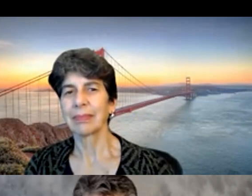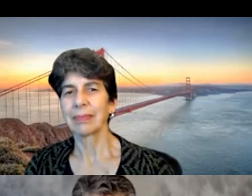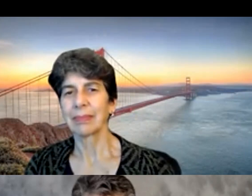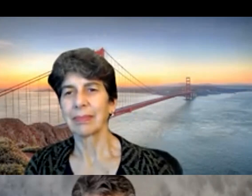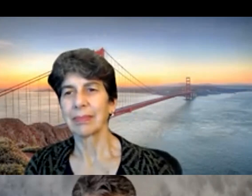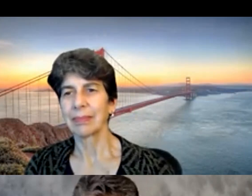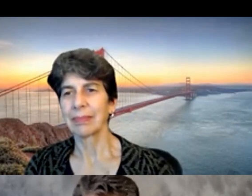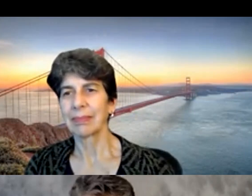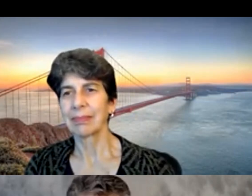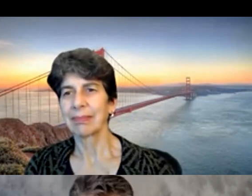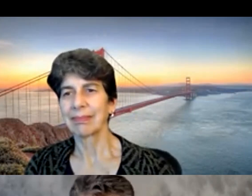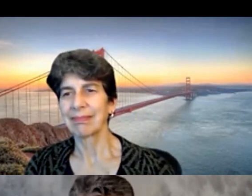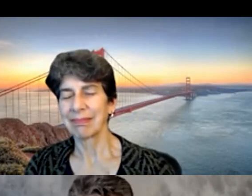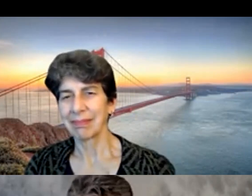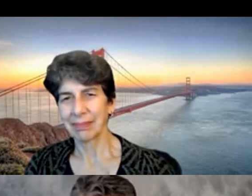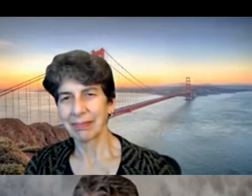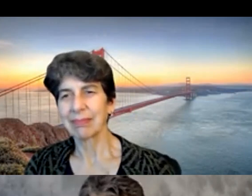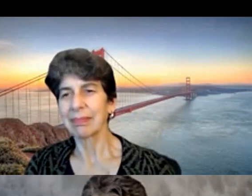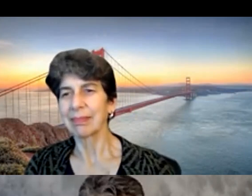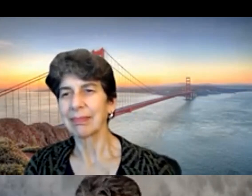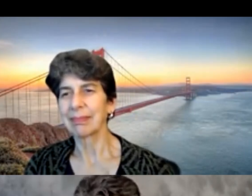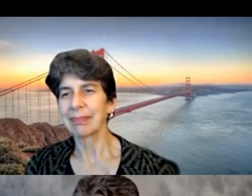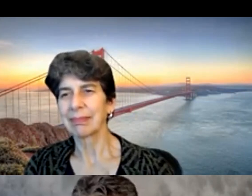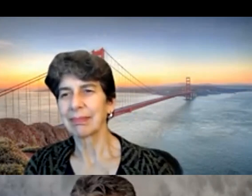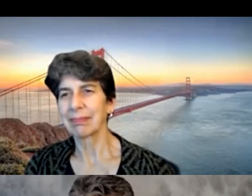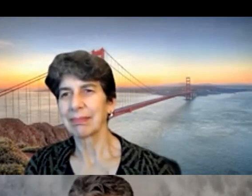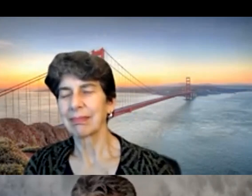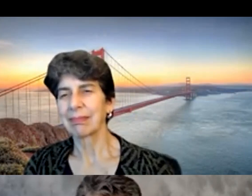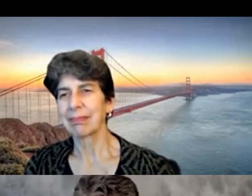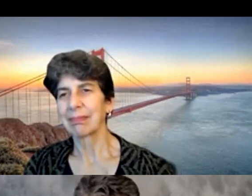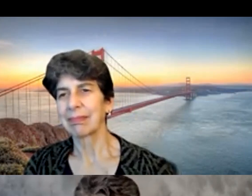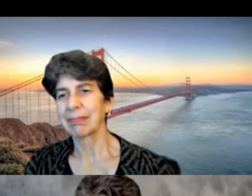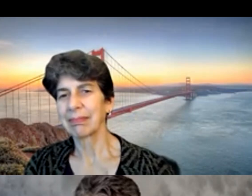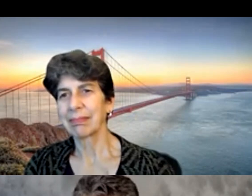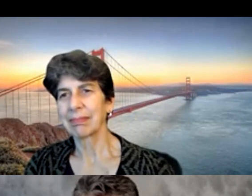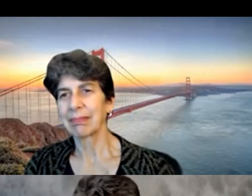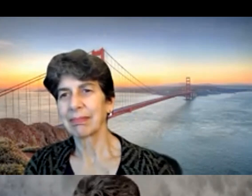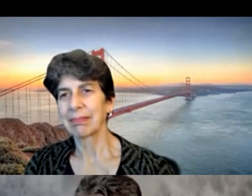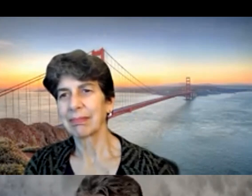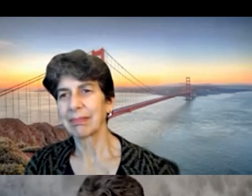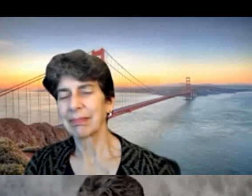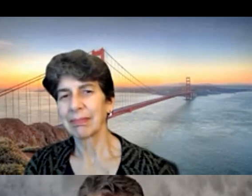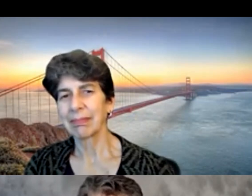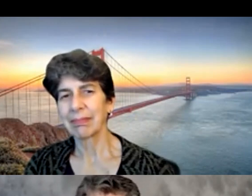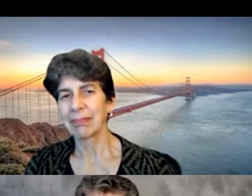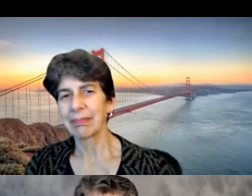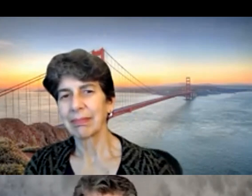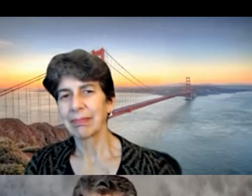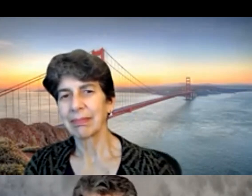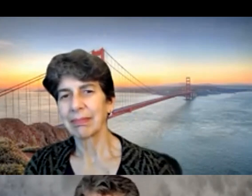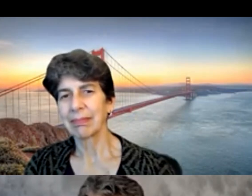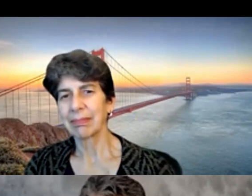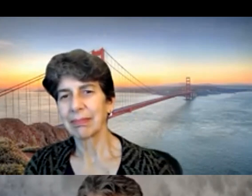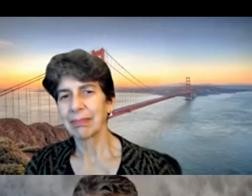lot of different topics today, with housing being one of the first ones and transportation the second. But with all of